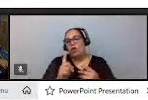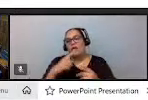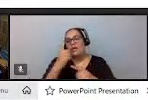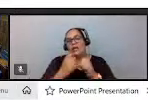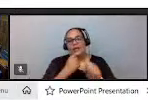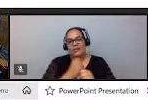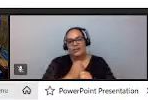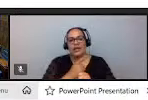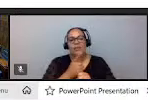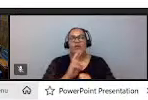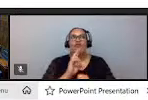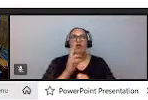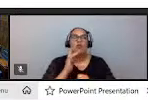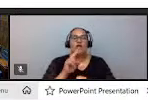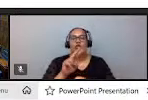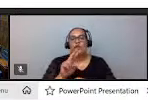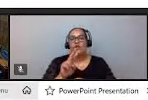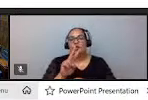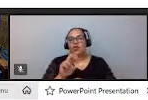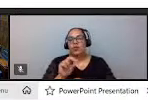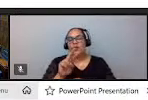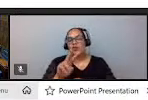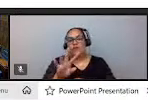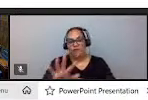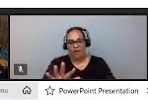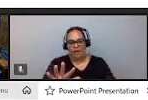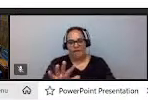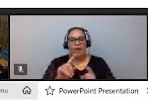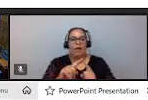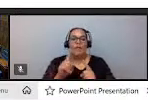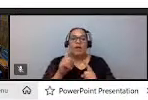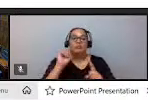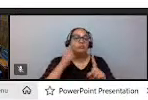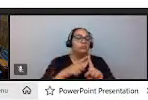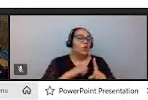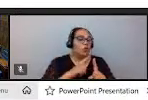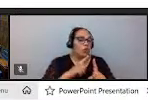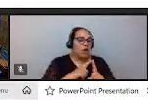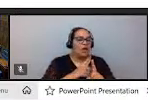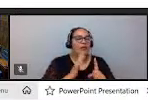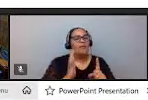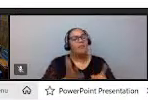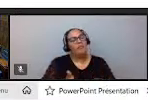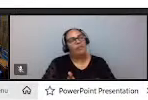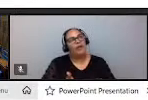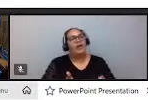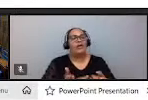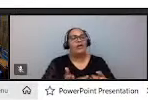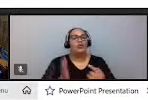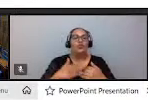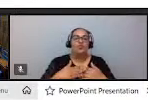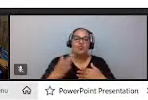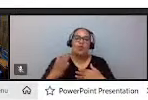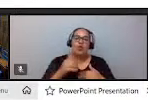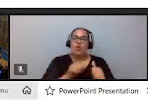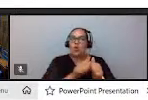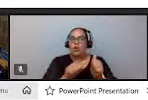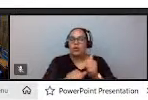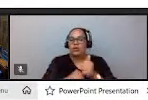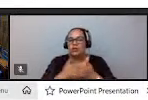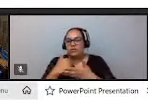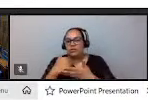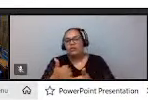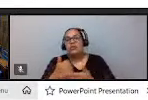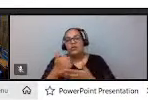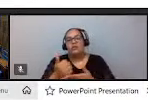year and that's roughly in 2025 and the sole purpose thereof would just be to further assist